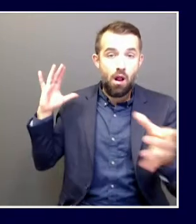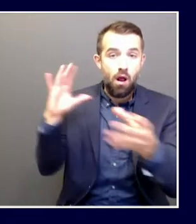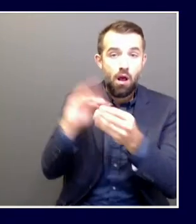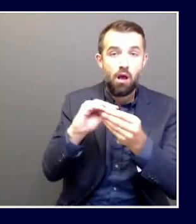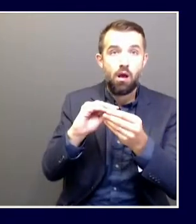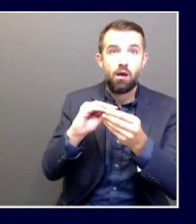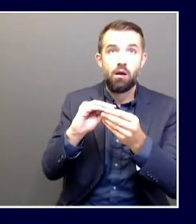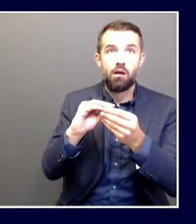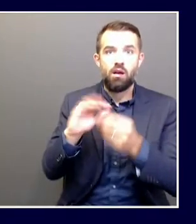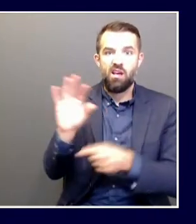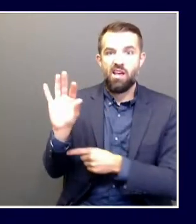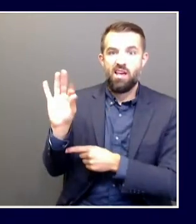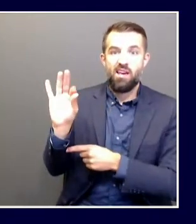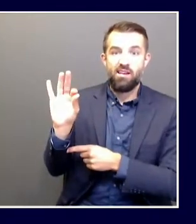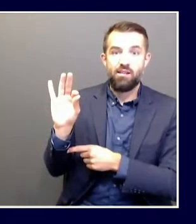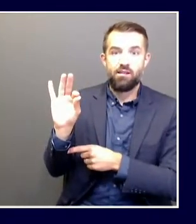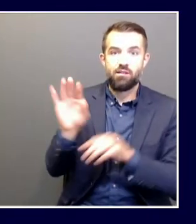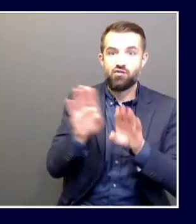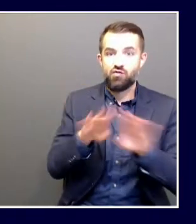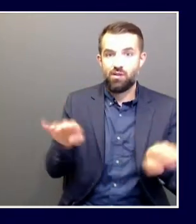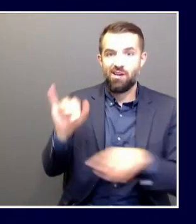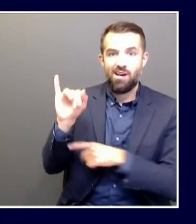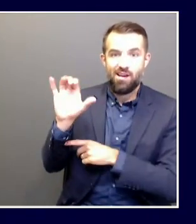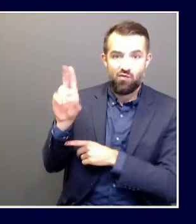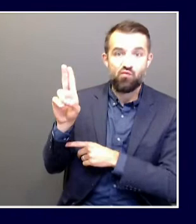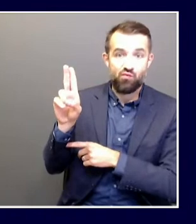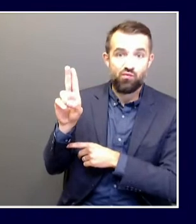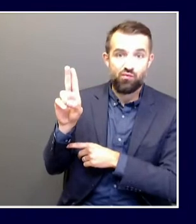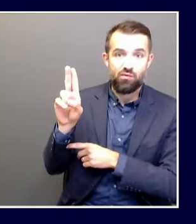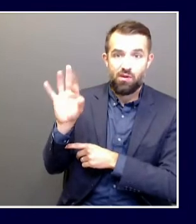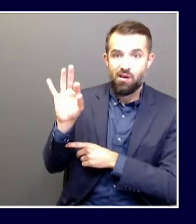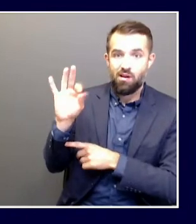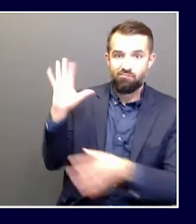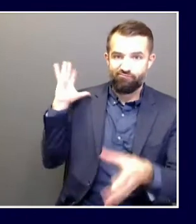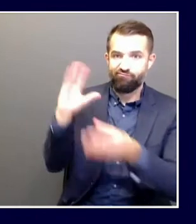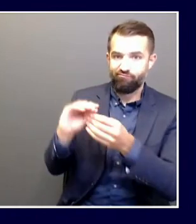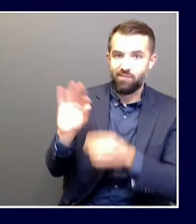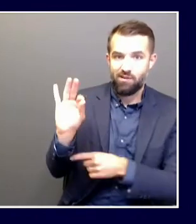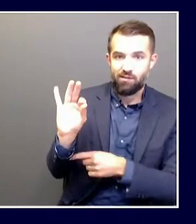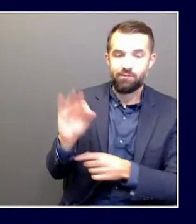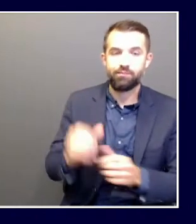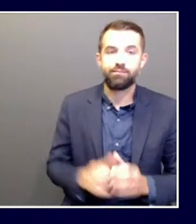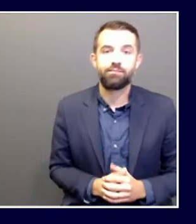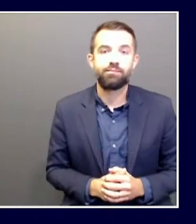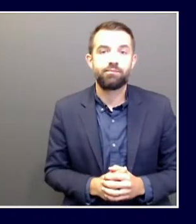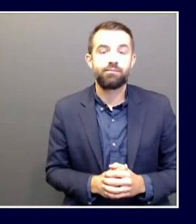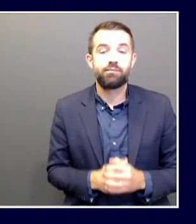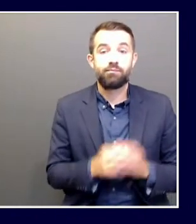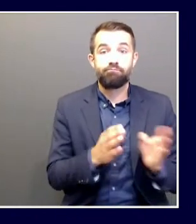bed because of COVID-19. Turning now to vaccines and vaccinations.